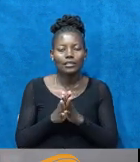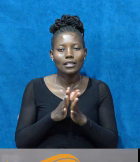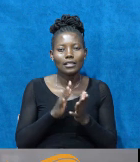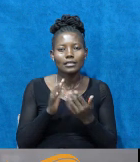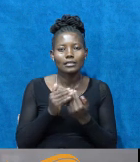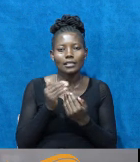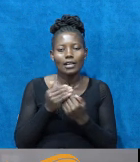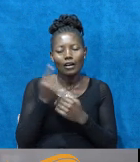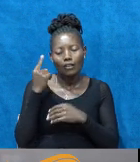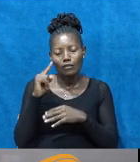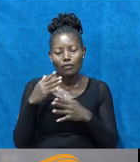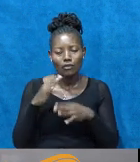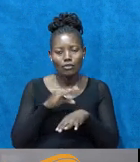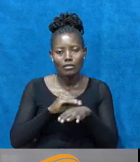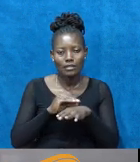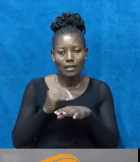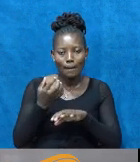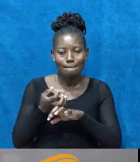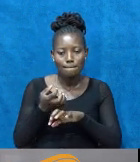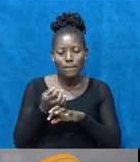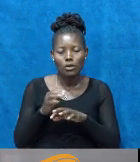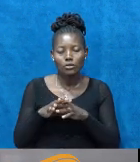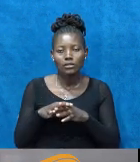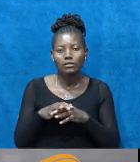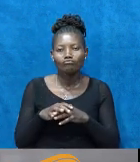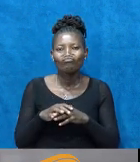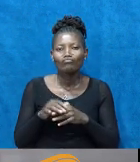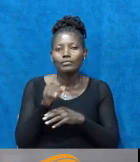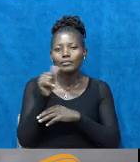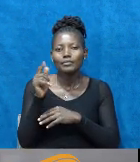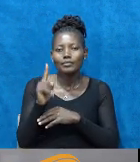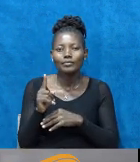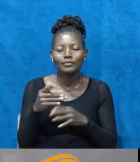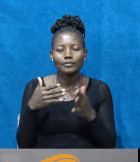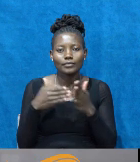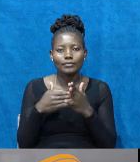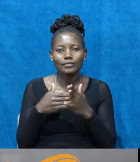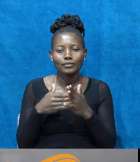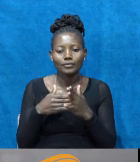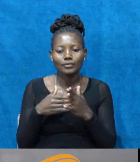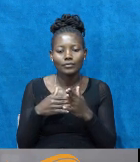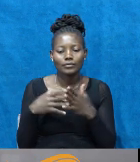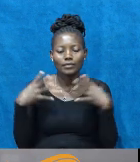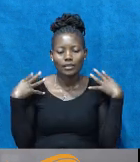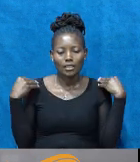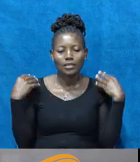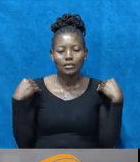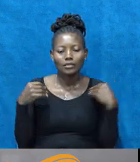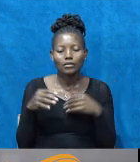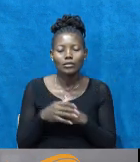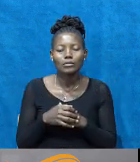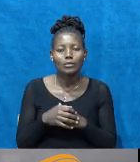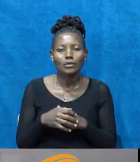or competition. We want to try and preserve as much lean body mass and bone mass as possible. Other one would be